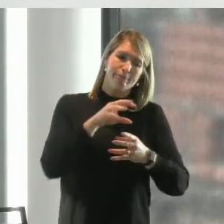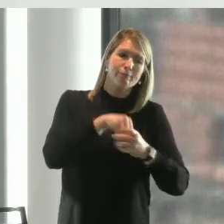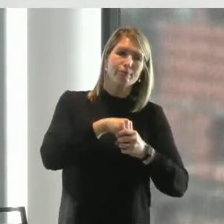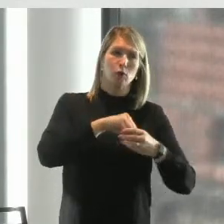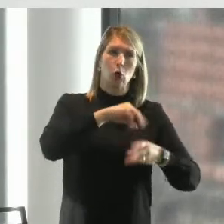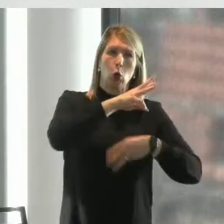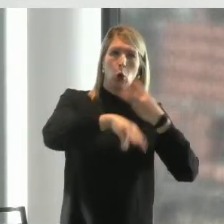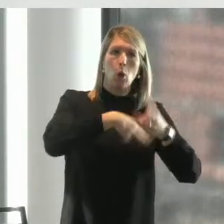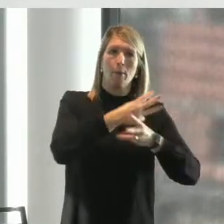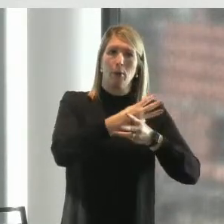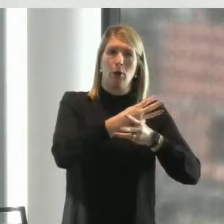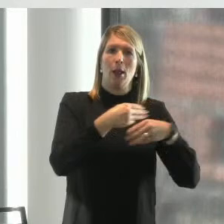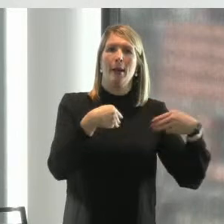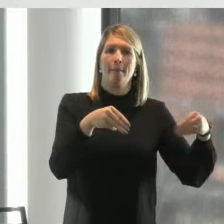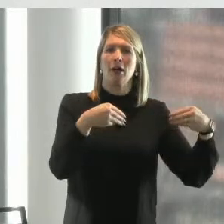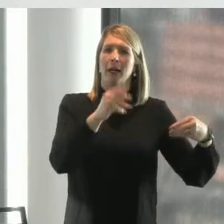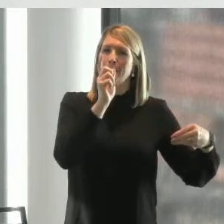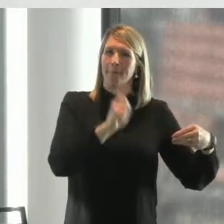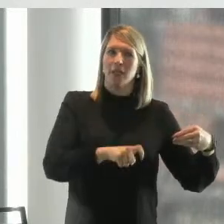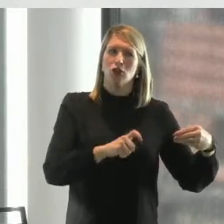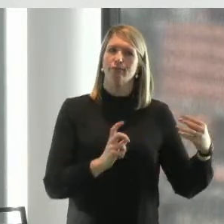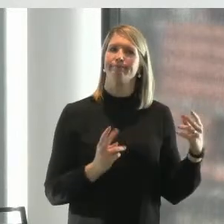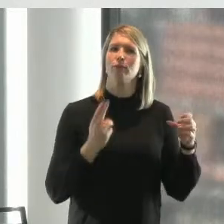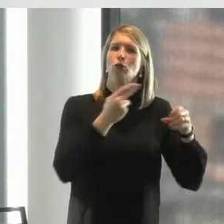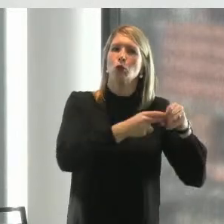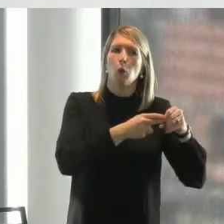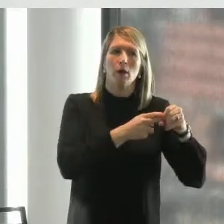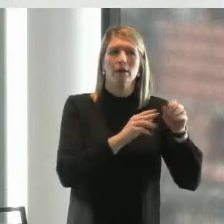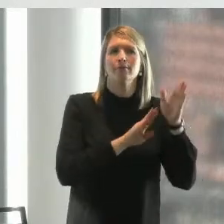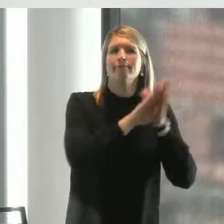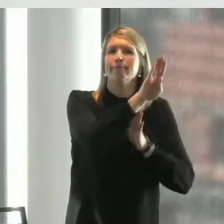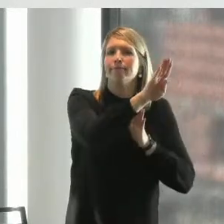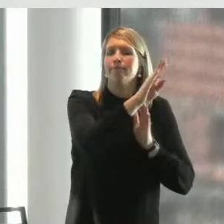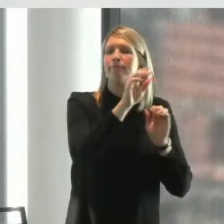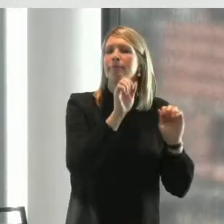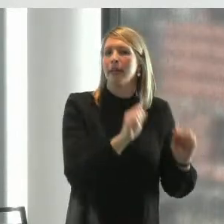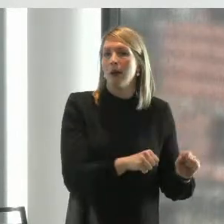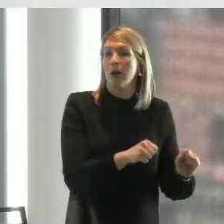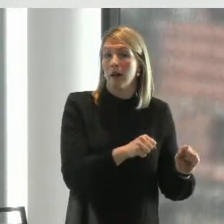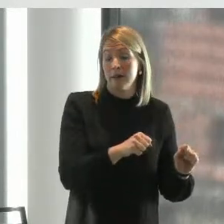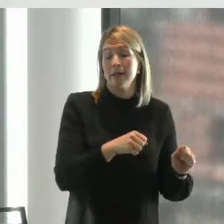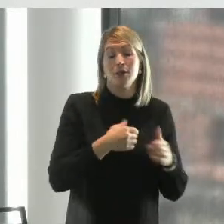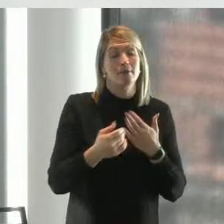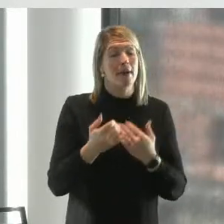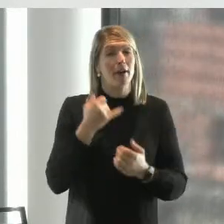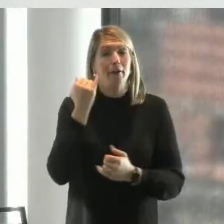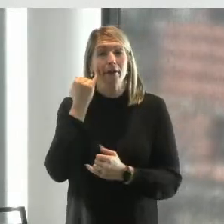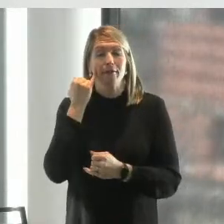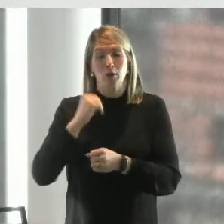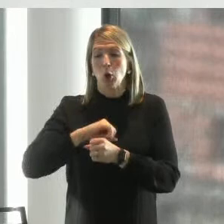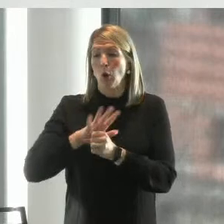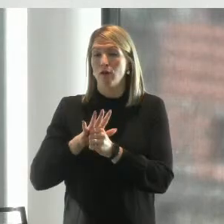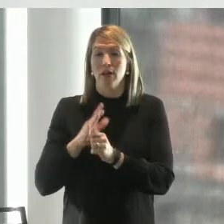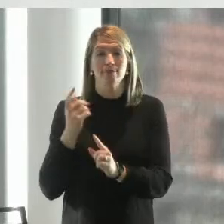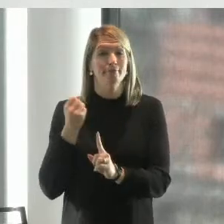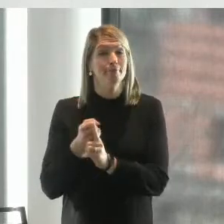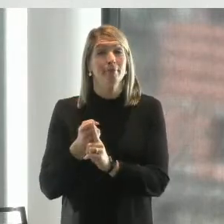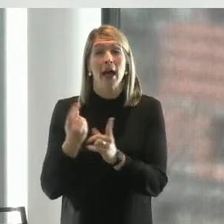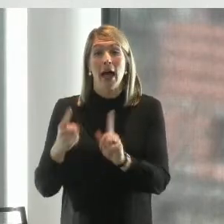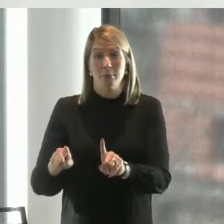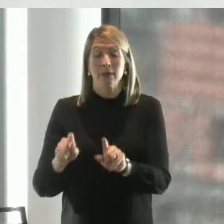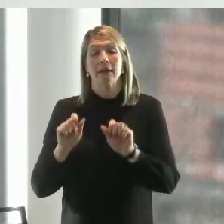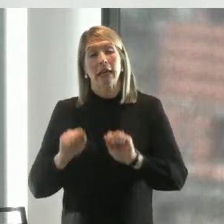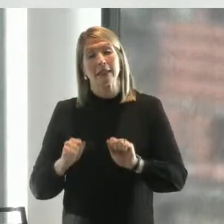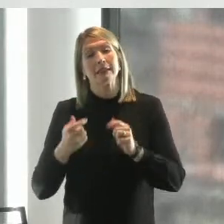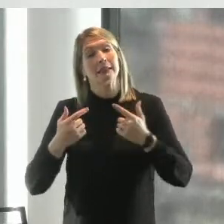product to market better than ever before, despite the challenges of COVID-19. Newcomers also create